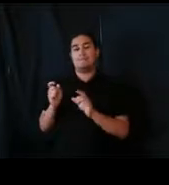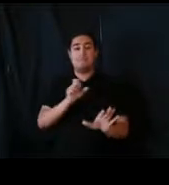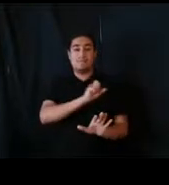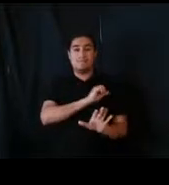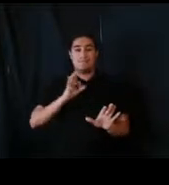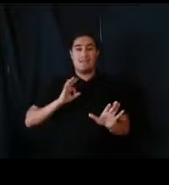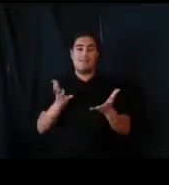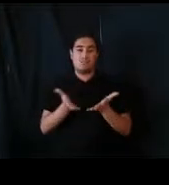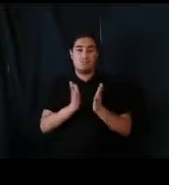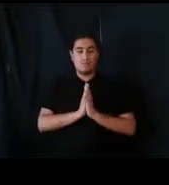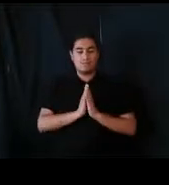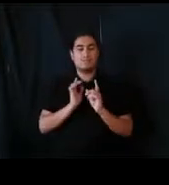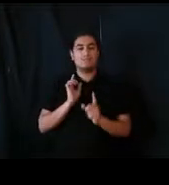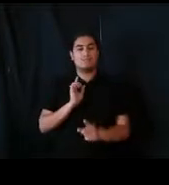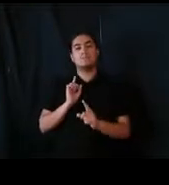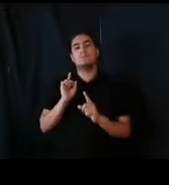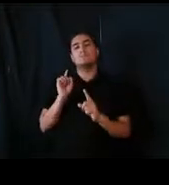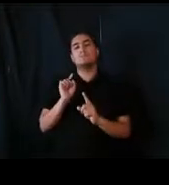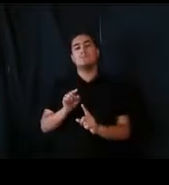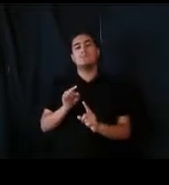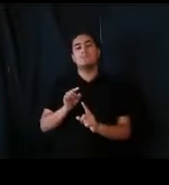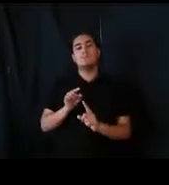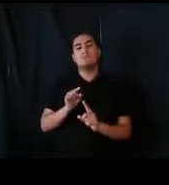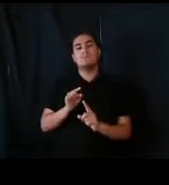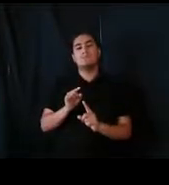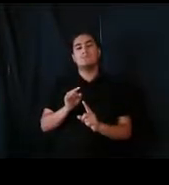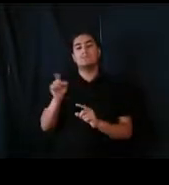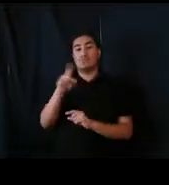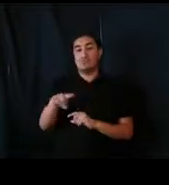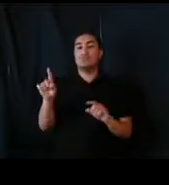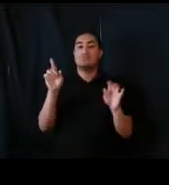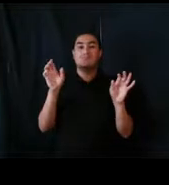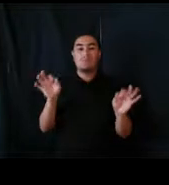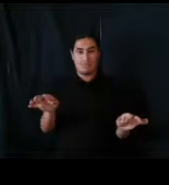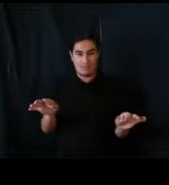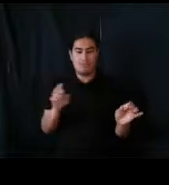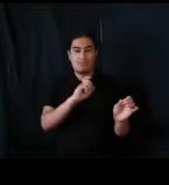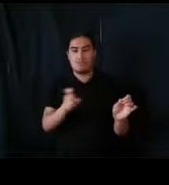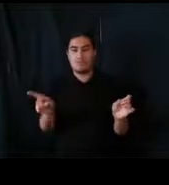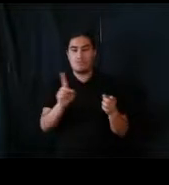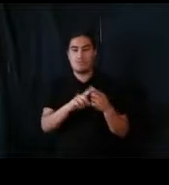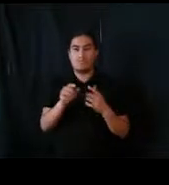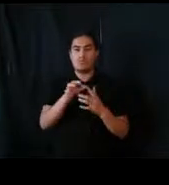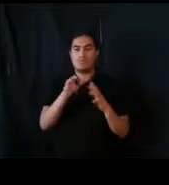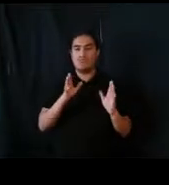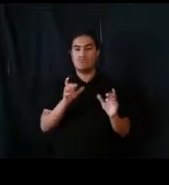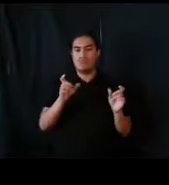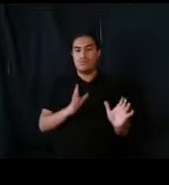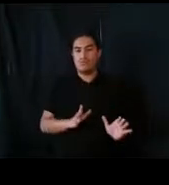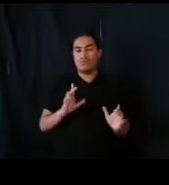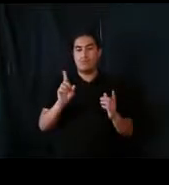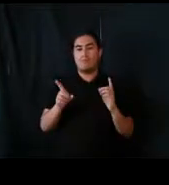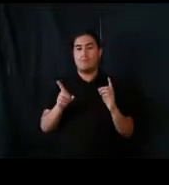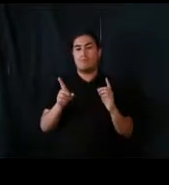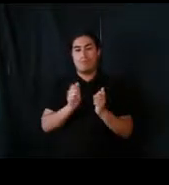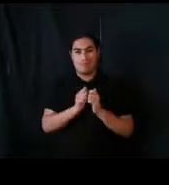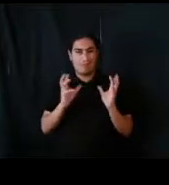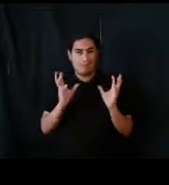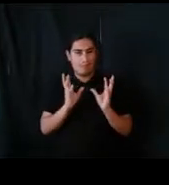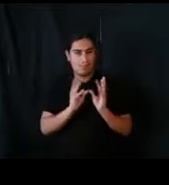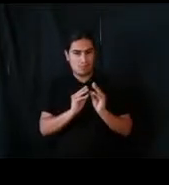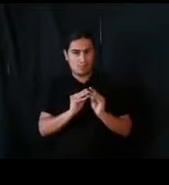delegate to the executive director upon consultation with the chair and the vice chair the authority to take positions on